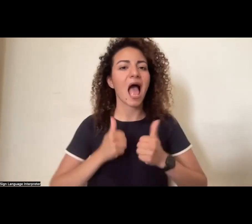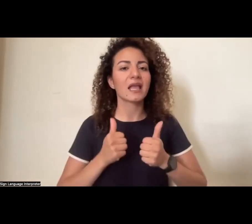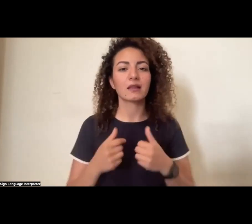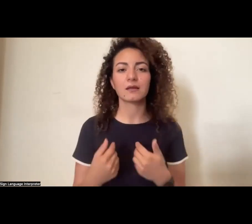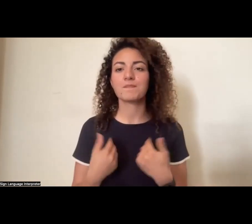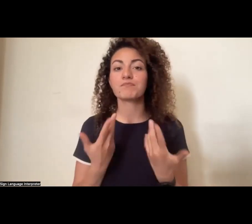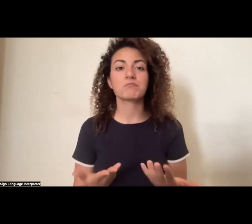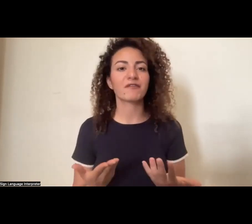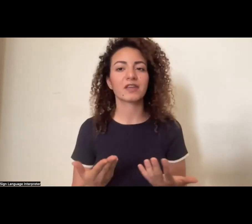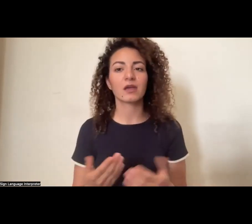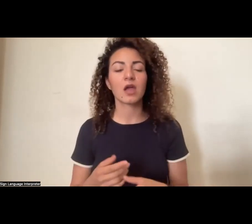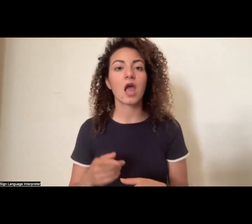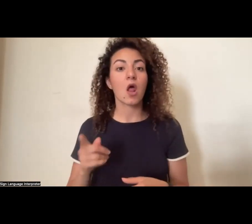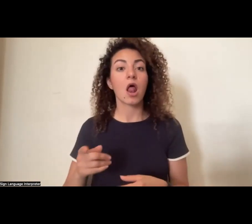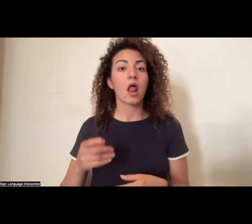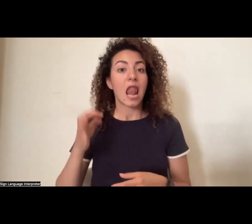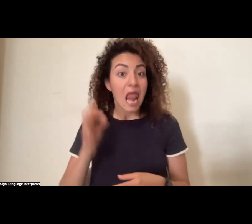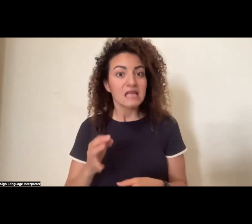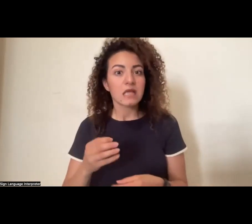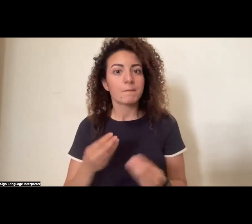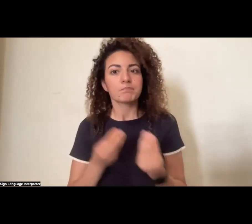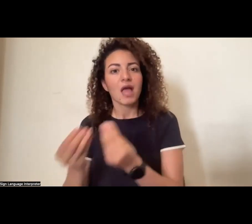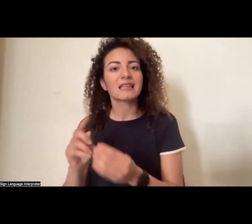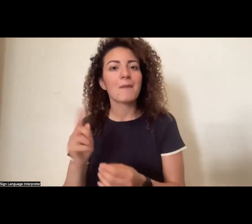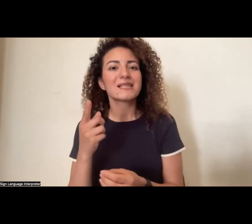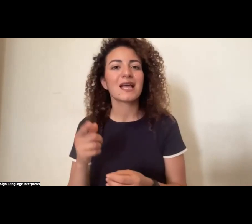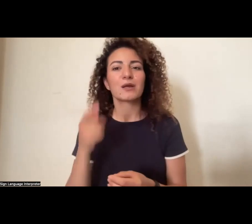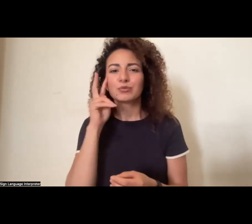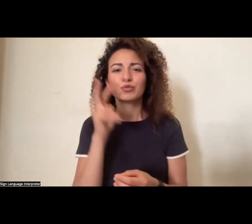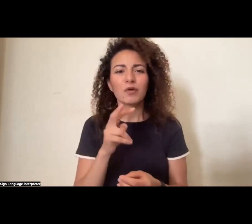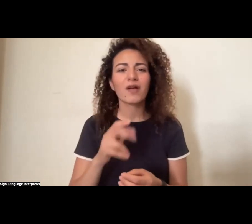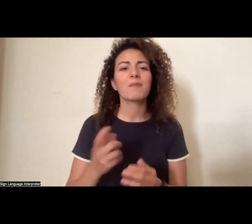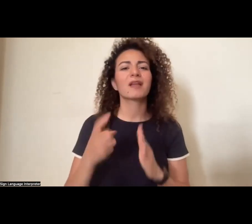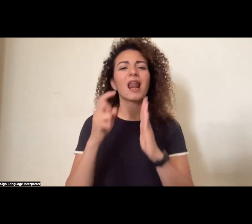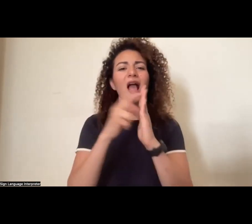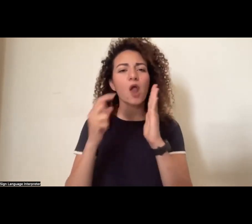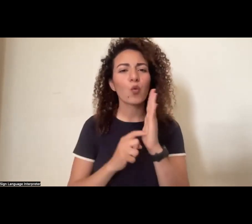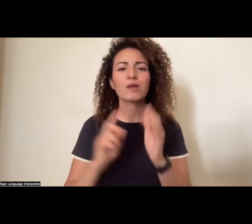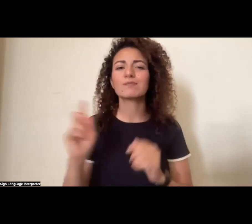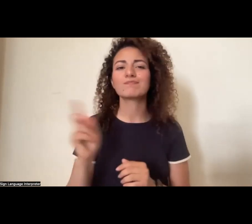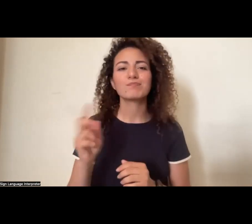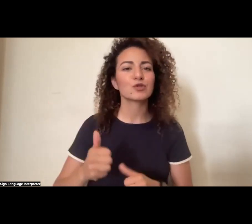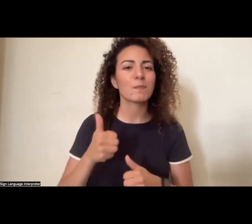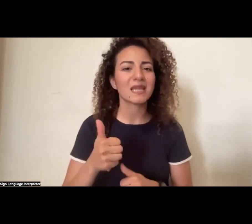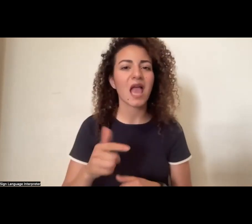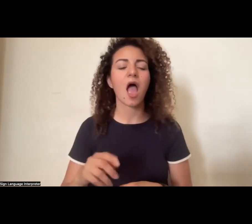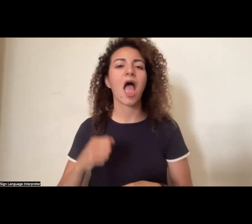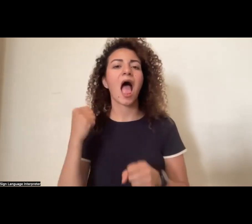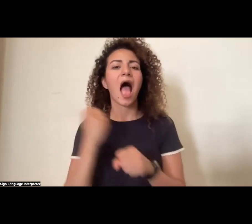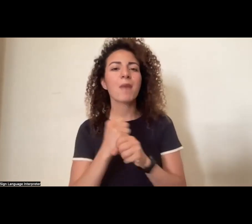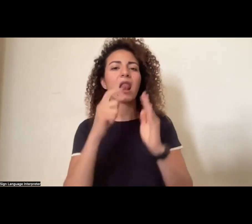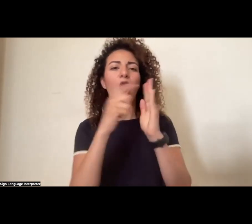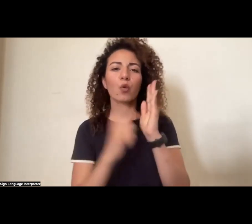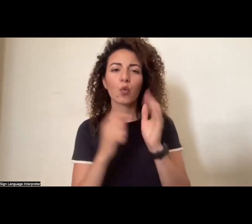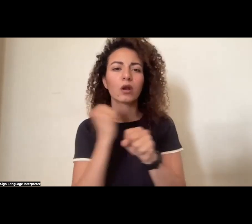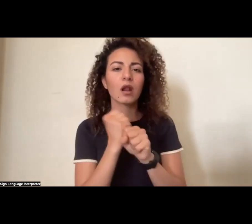they must have because of loose labor codes and because of poor law enforcement whenever the labor code has got this element of protection